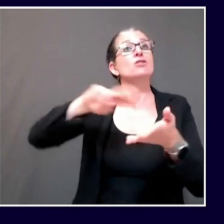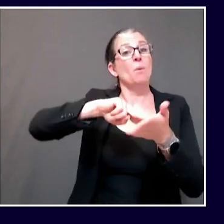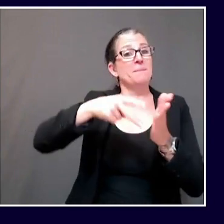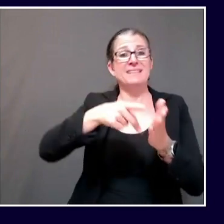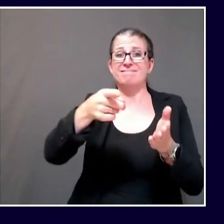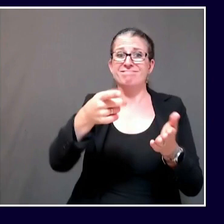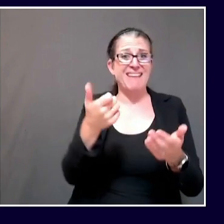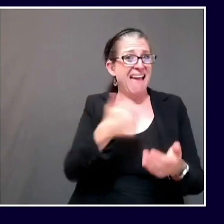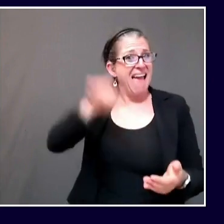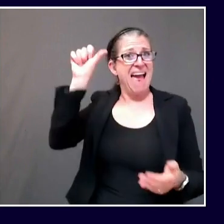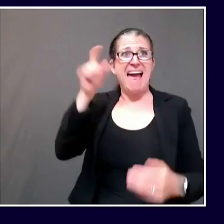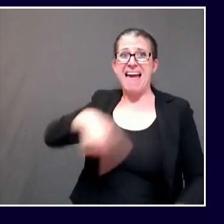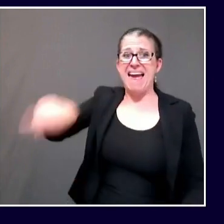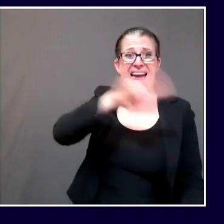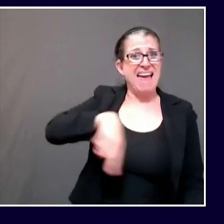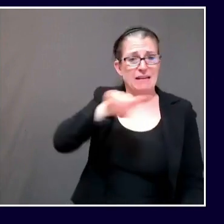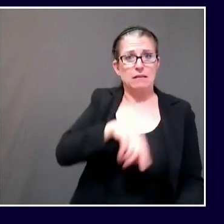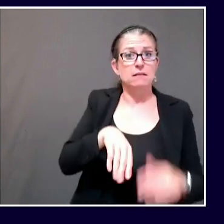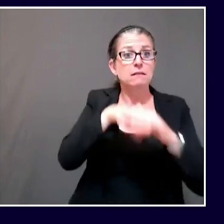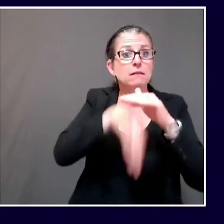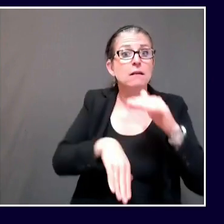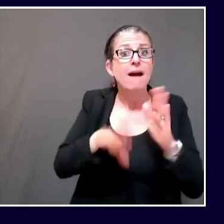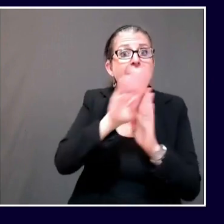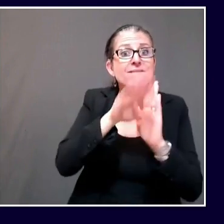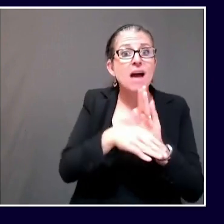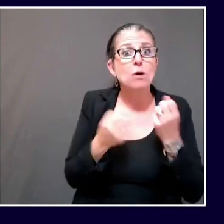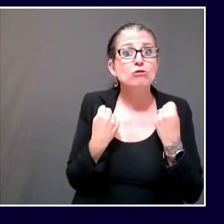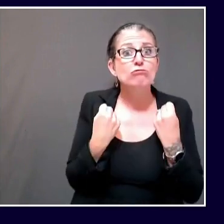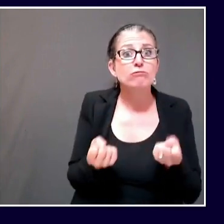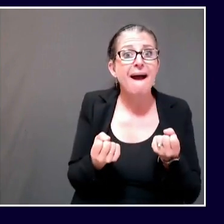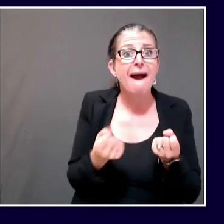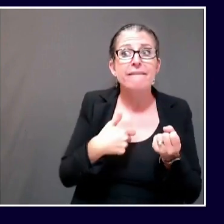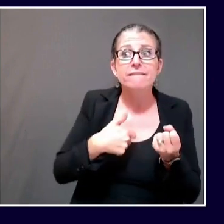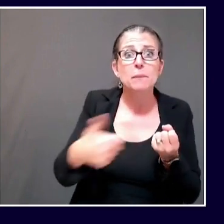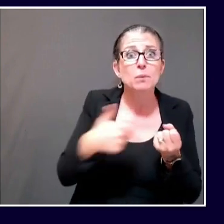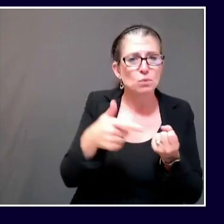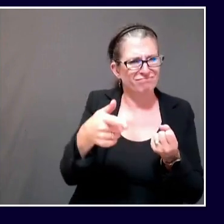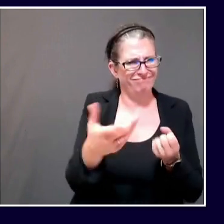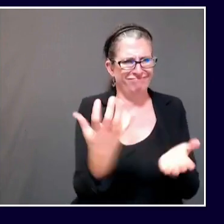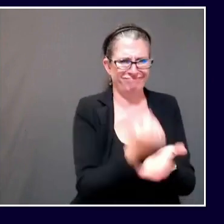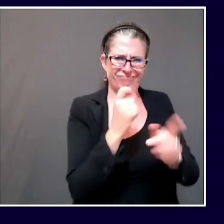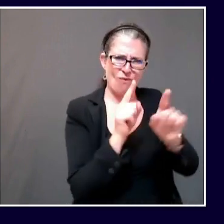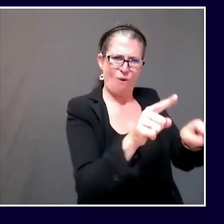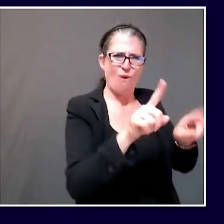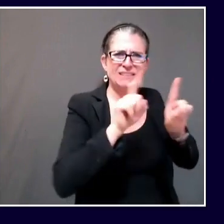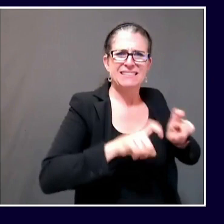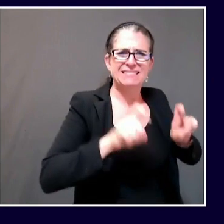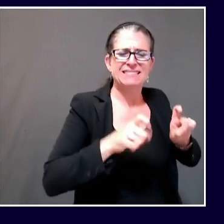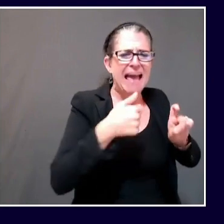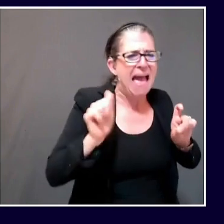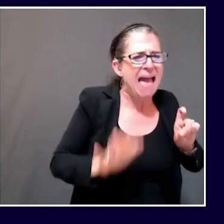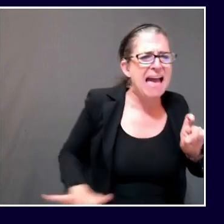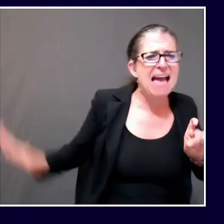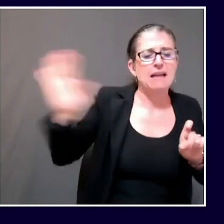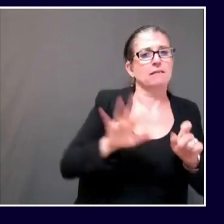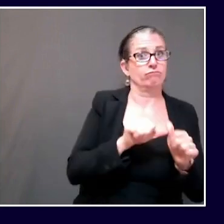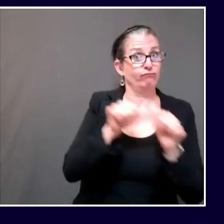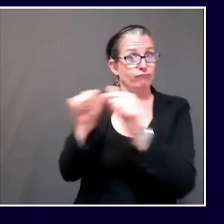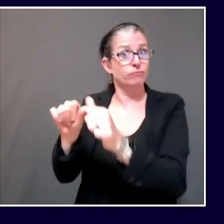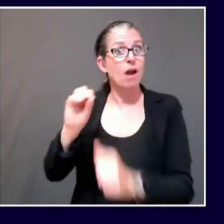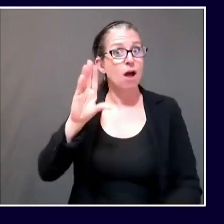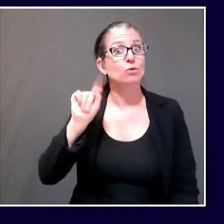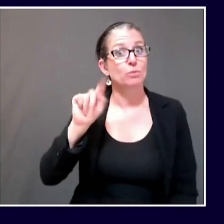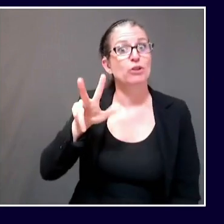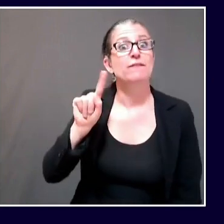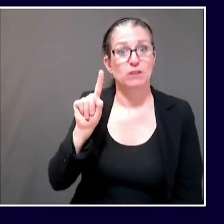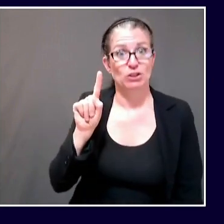or without symptoms, as defined under the standing order that Dr. Shah just discussed. After October, the swab and send will